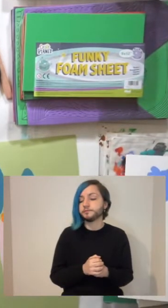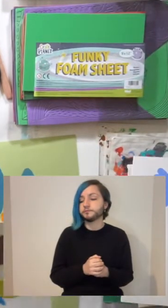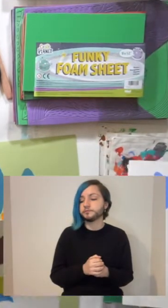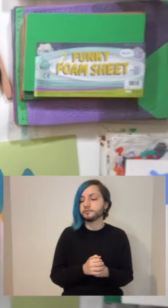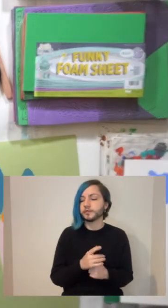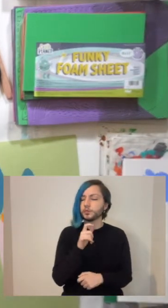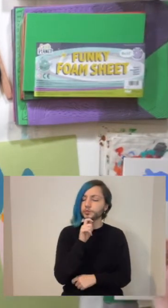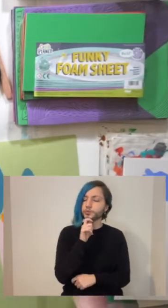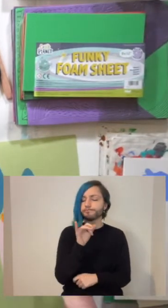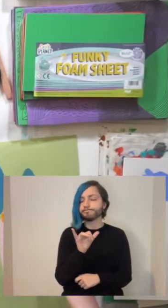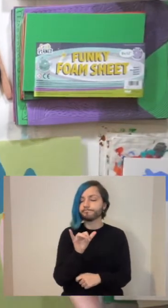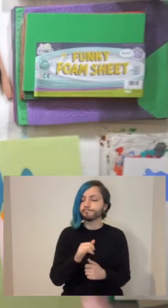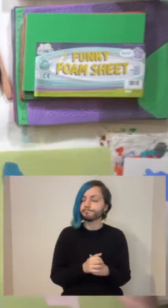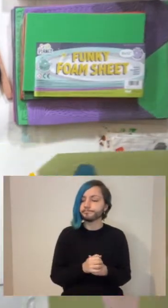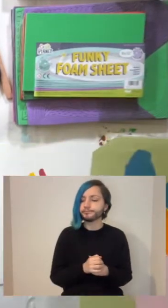gonna,